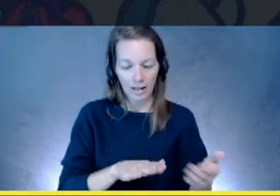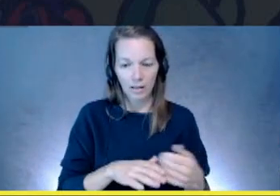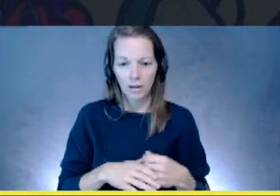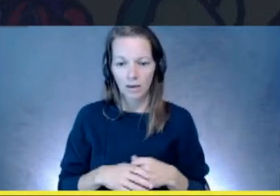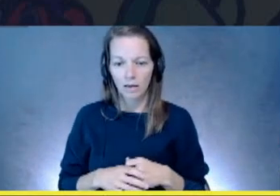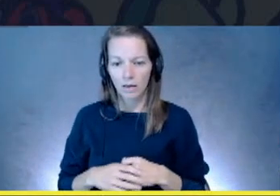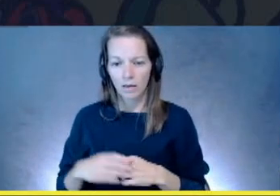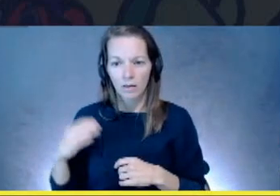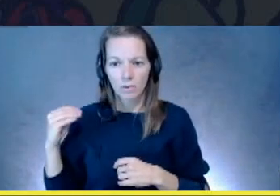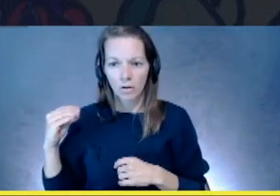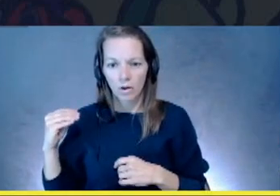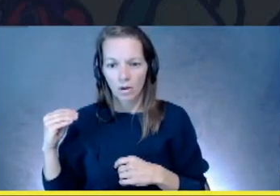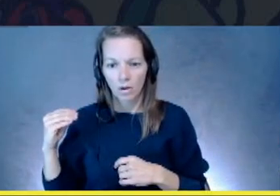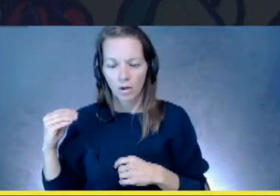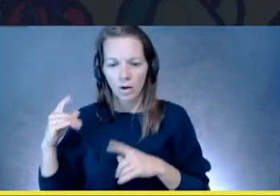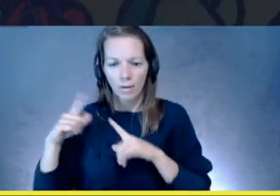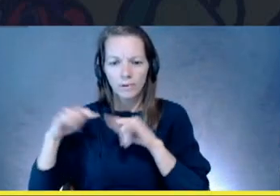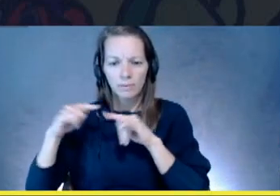policy